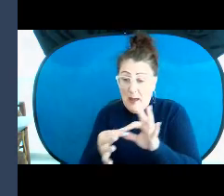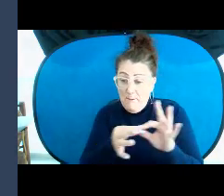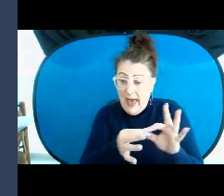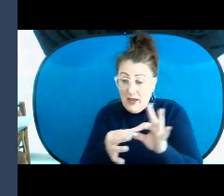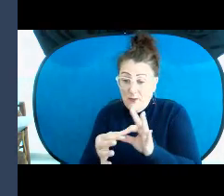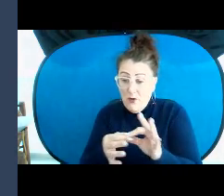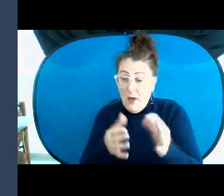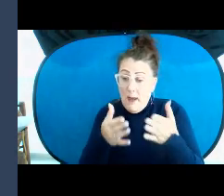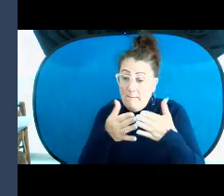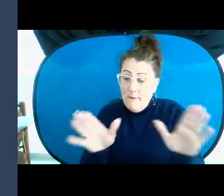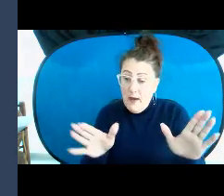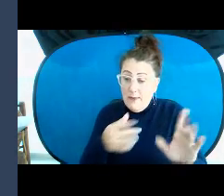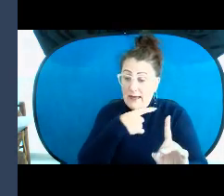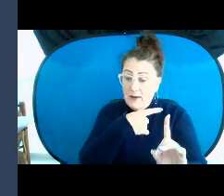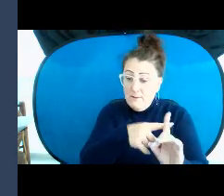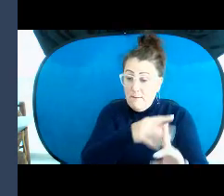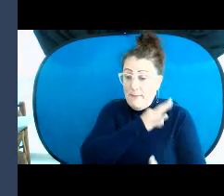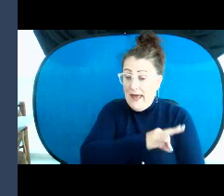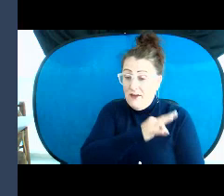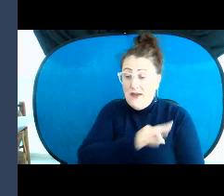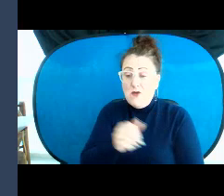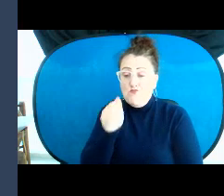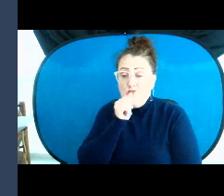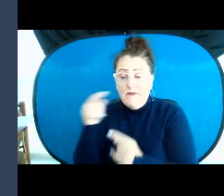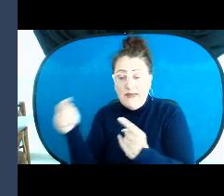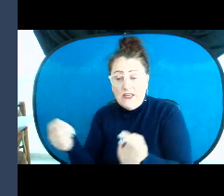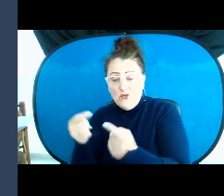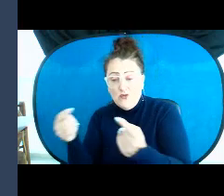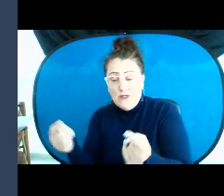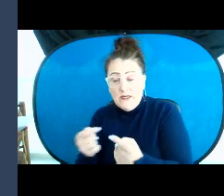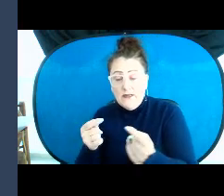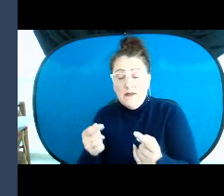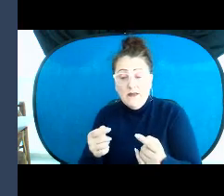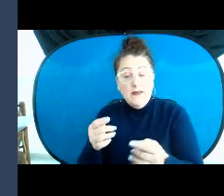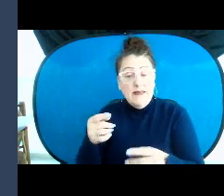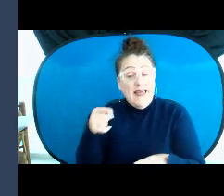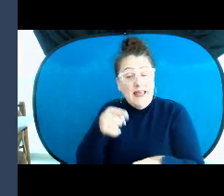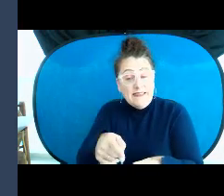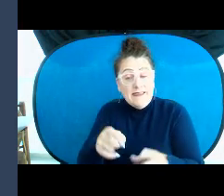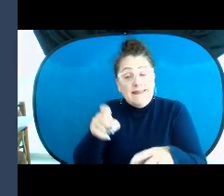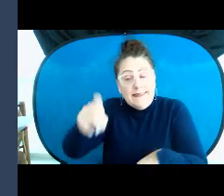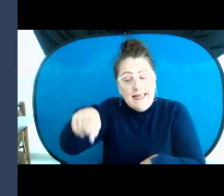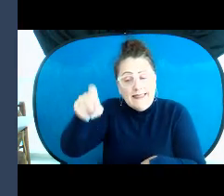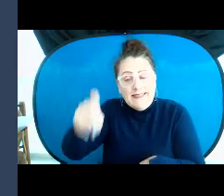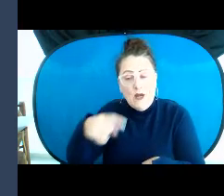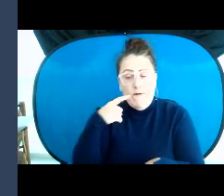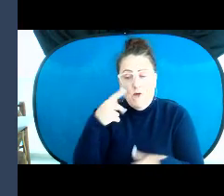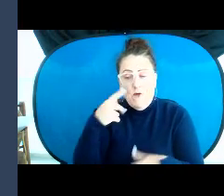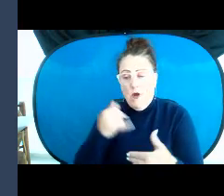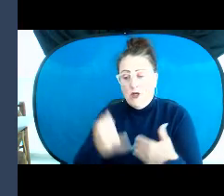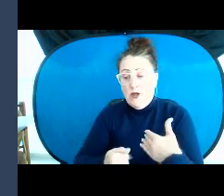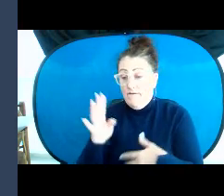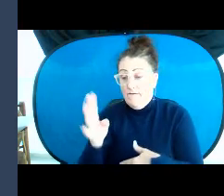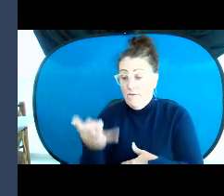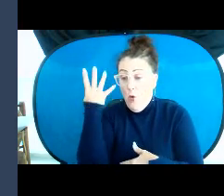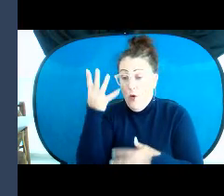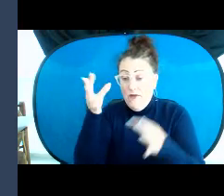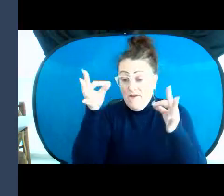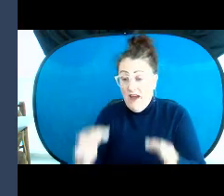least private injury? And is the property necessary for the proposed project? The 4th finding requires an offer to